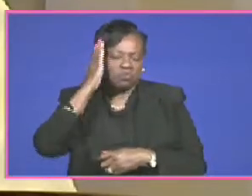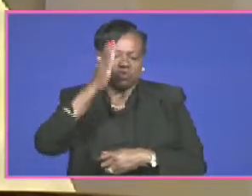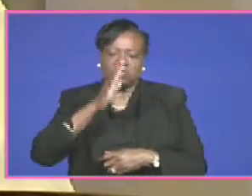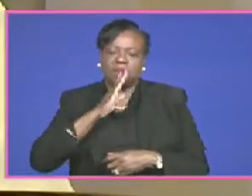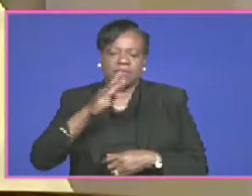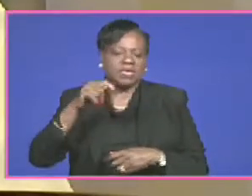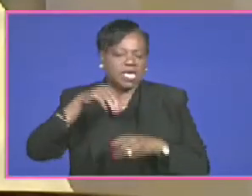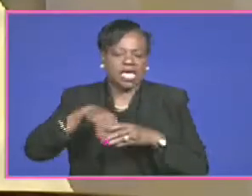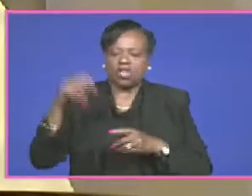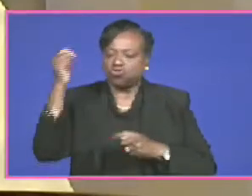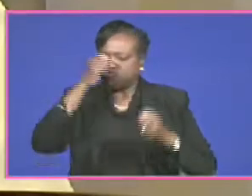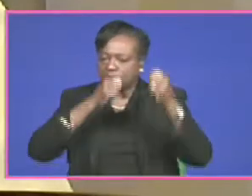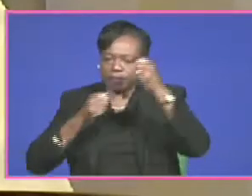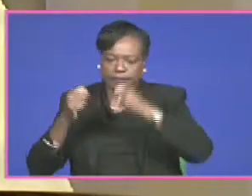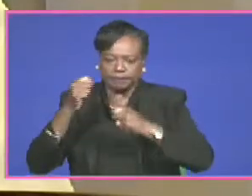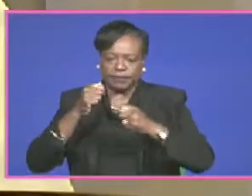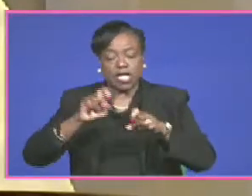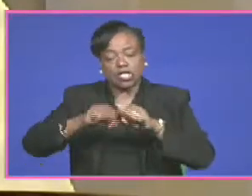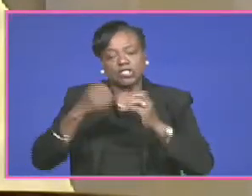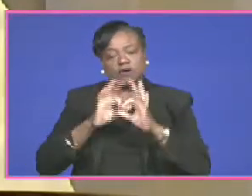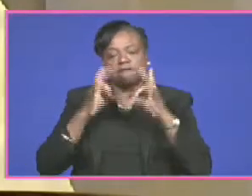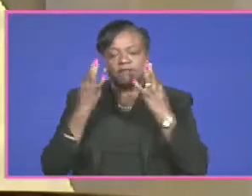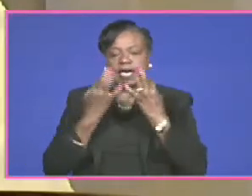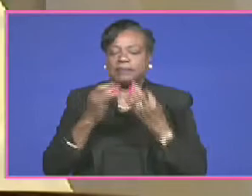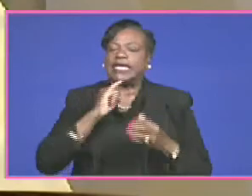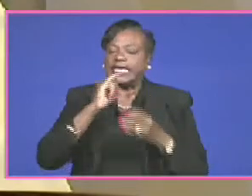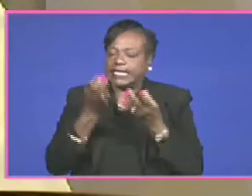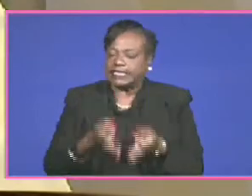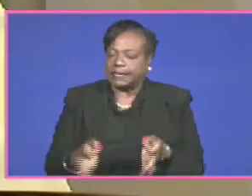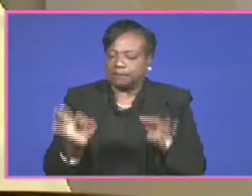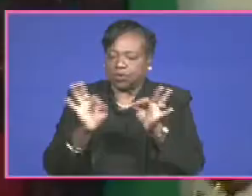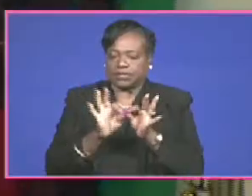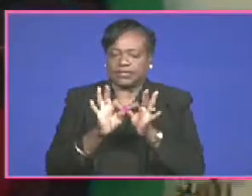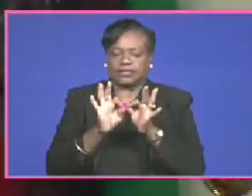turmoil. So family is certainly important.